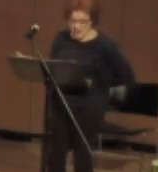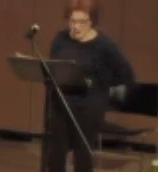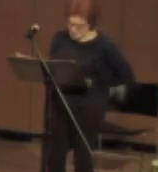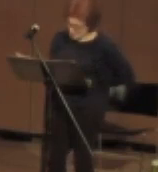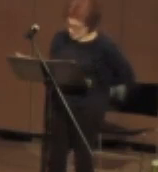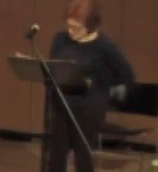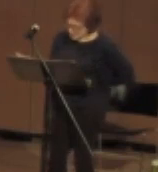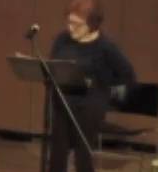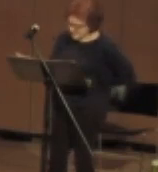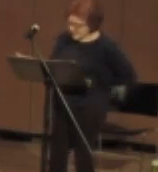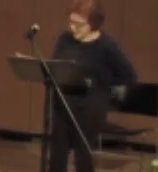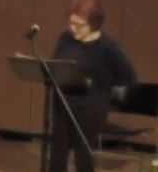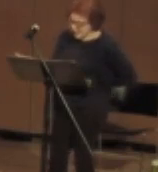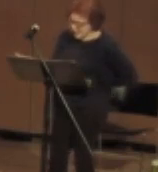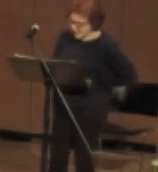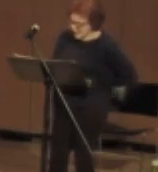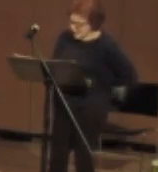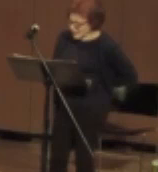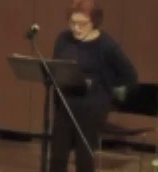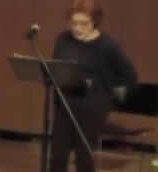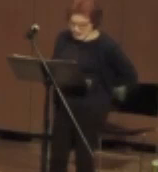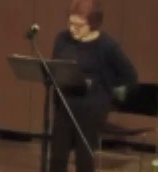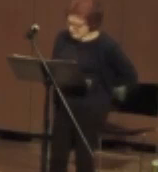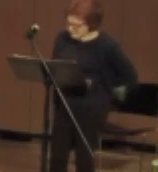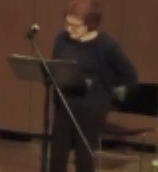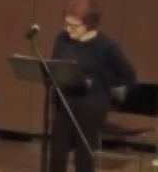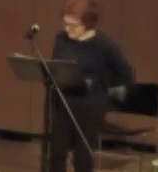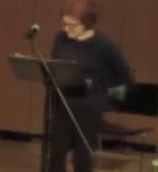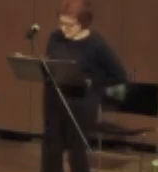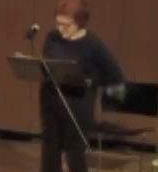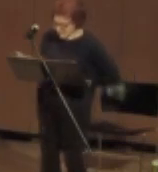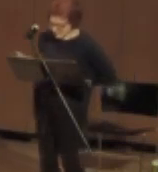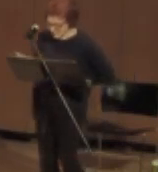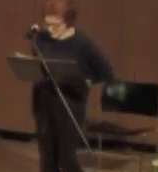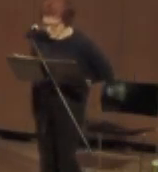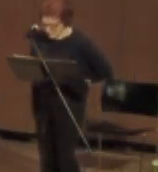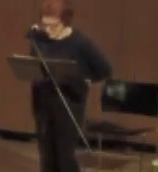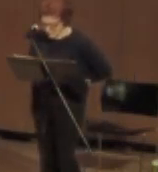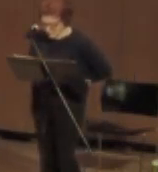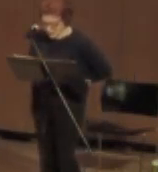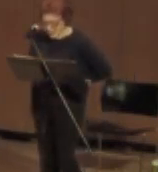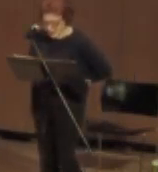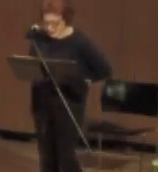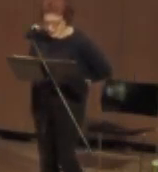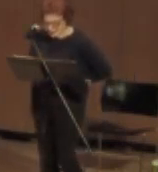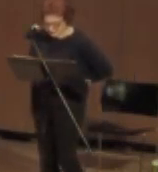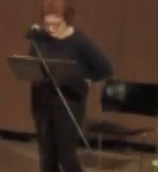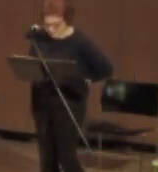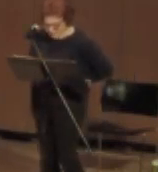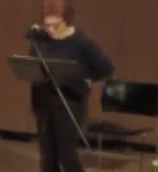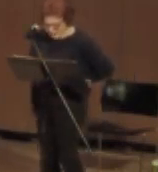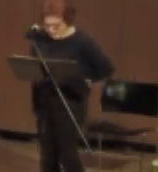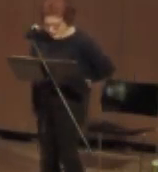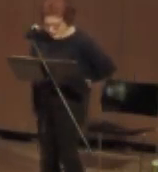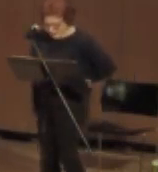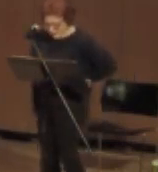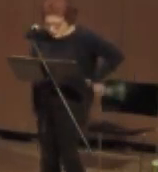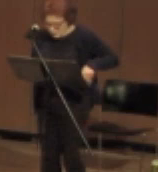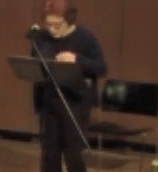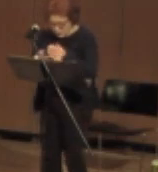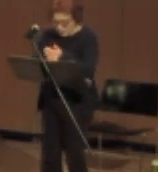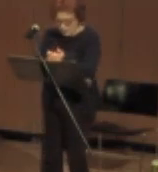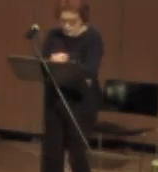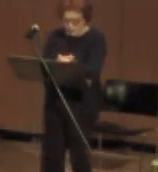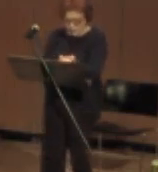you say yeah that's good then so everything's fine yeah